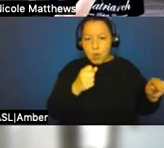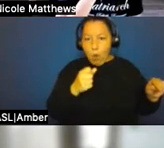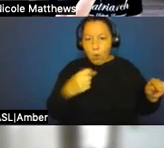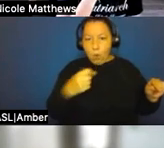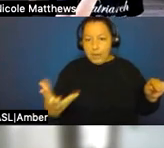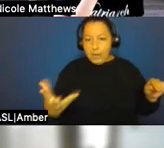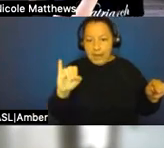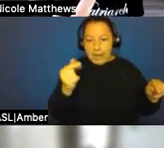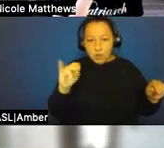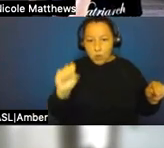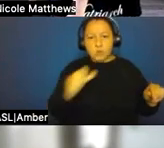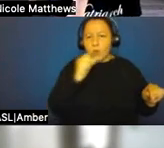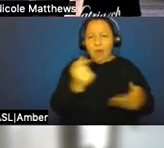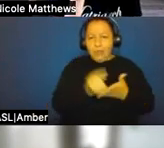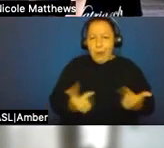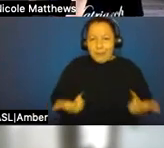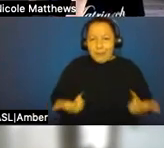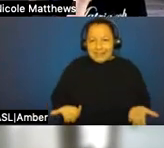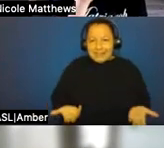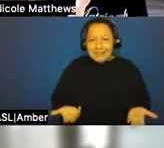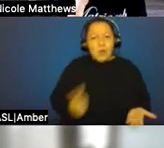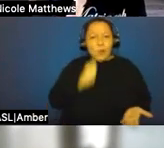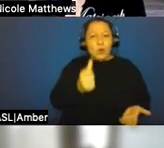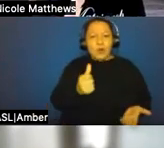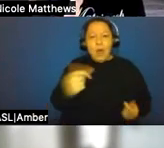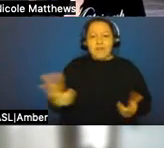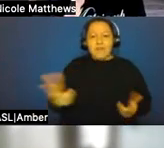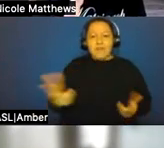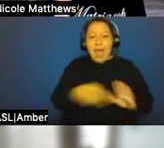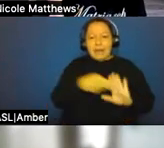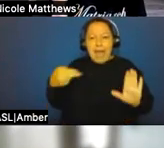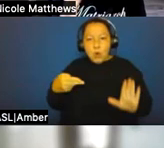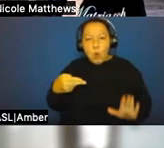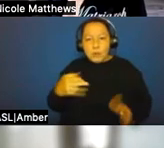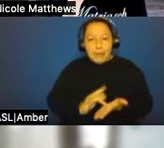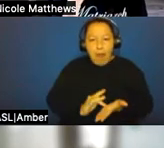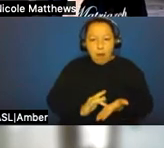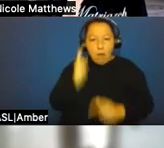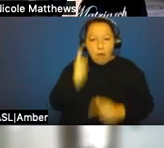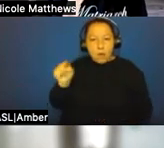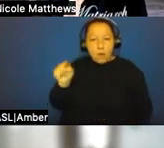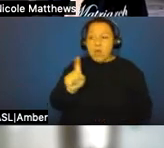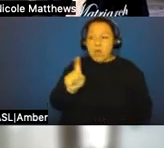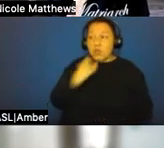diagnosing them, nor should we be diagnosing them, nor should it matter.